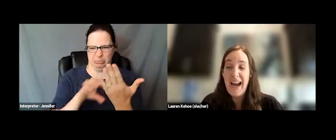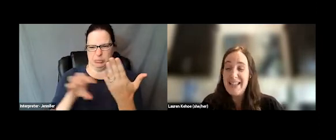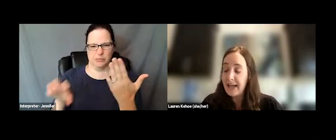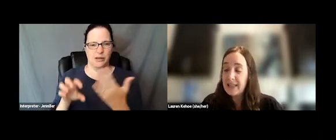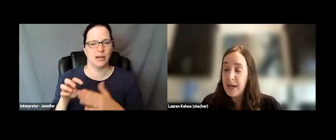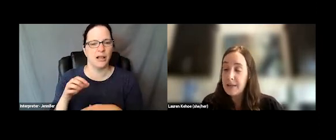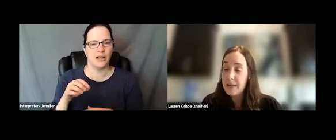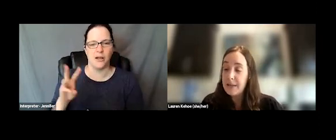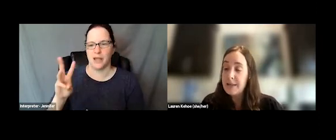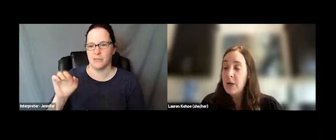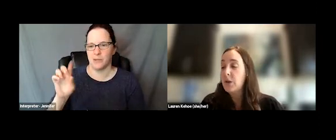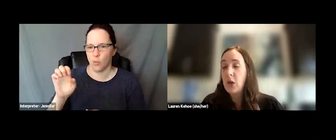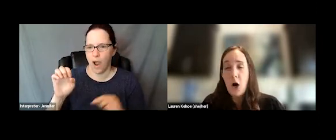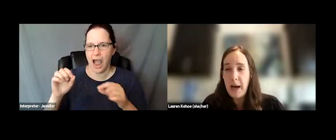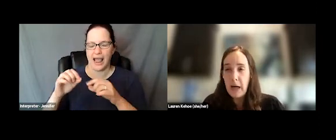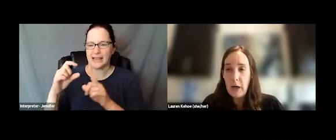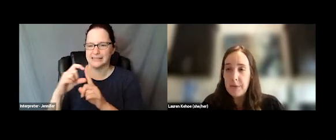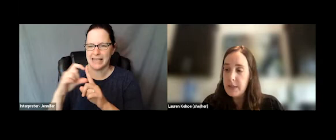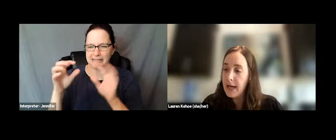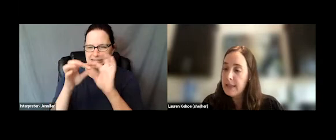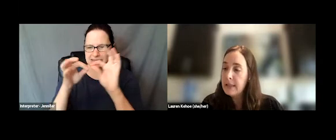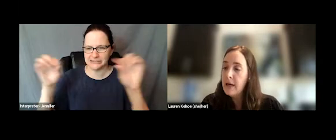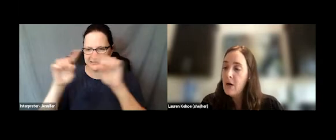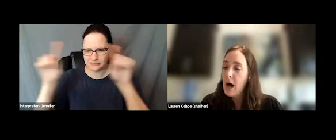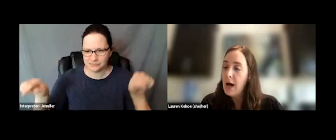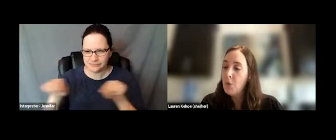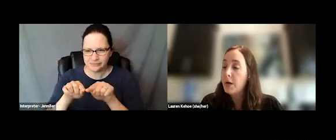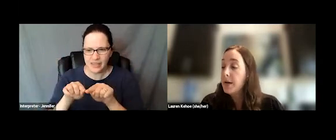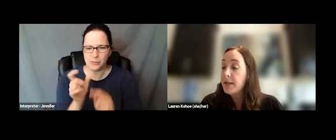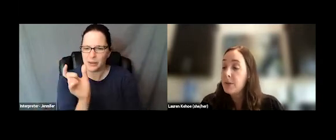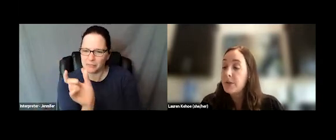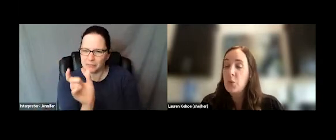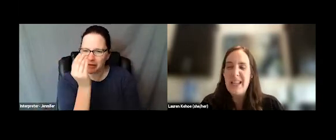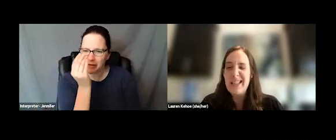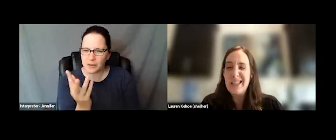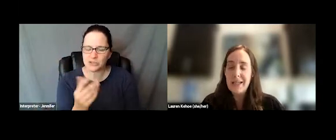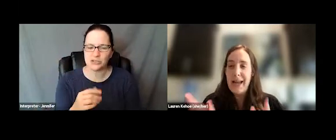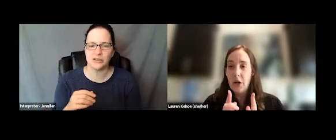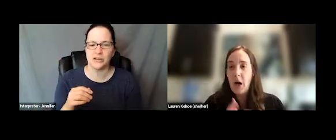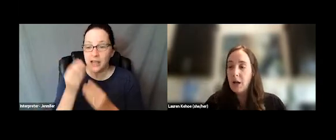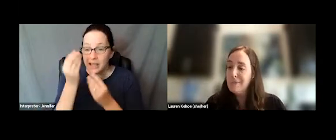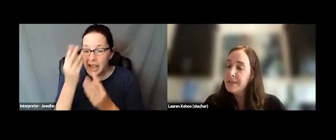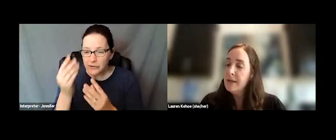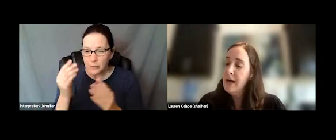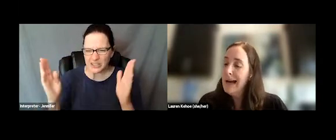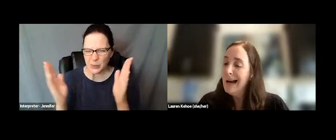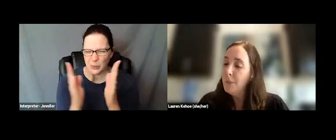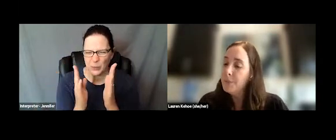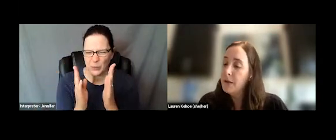including wide text boxes with long paragraphs of text, or content that was squeezed into narrow